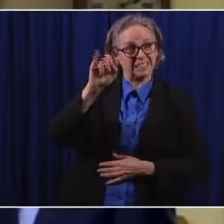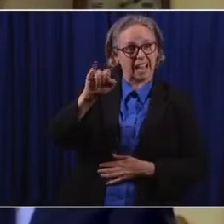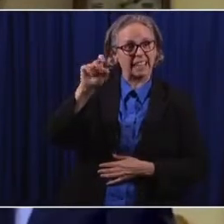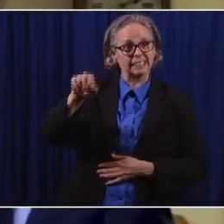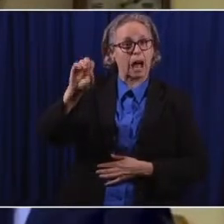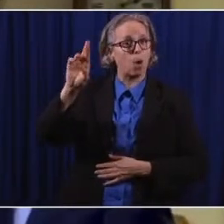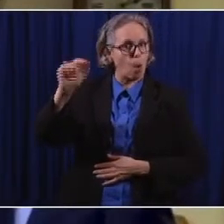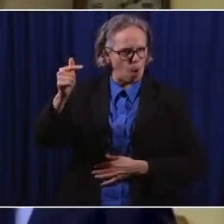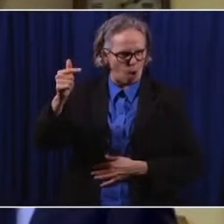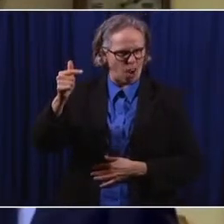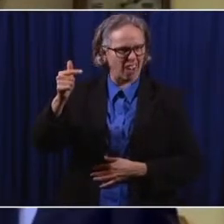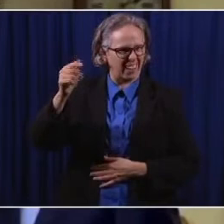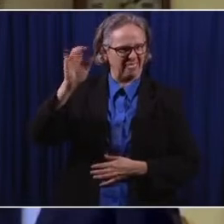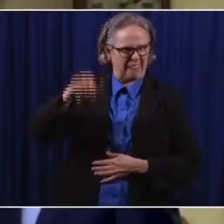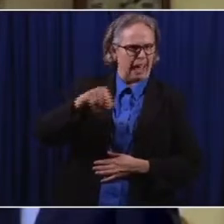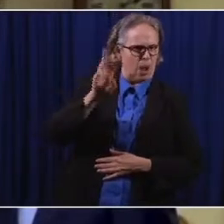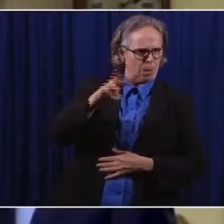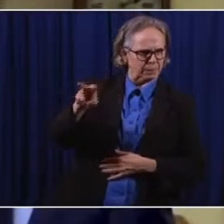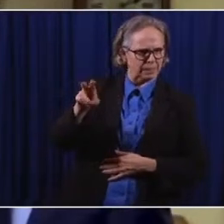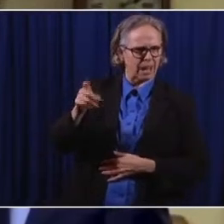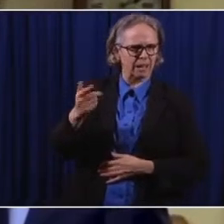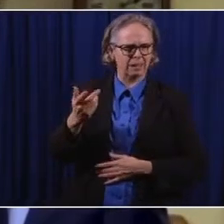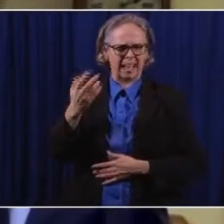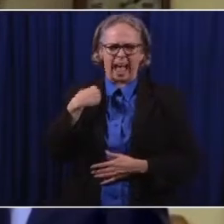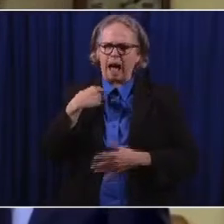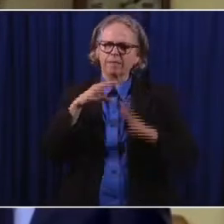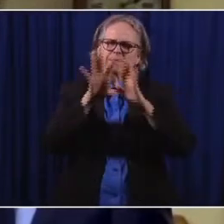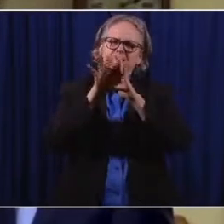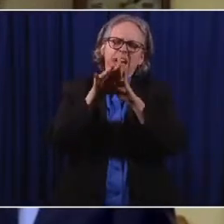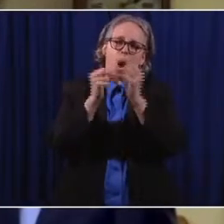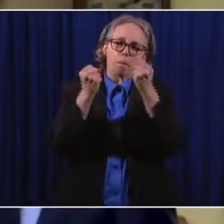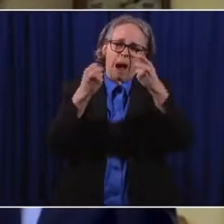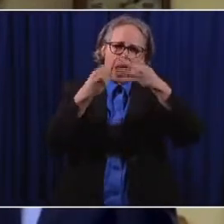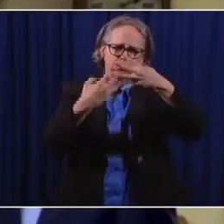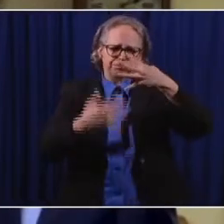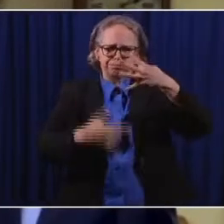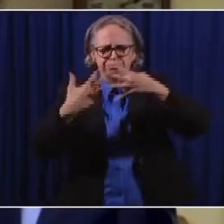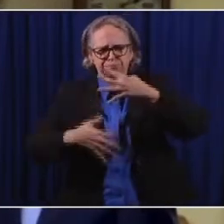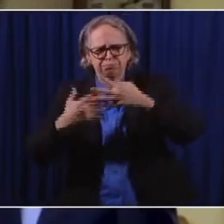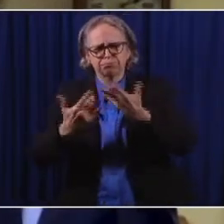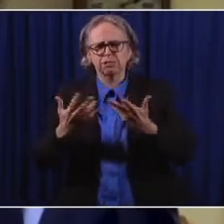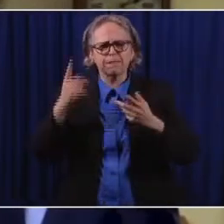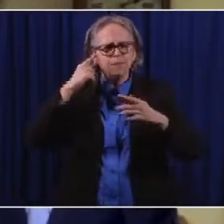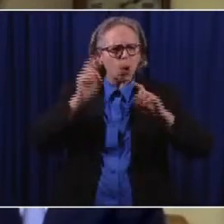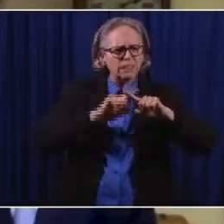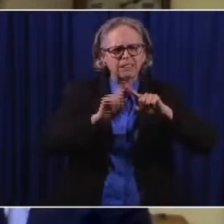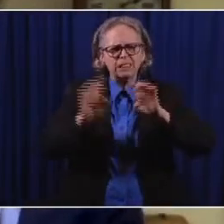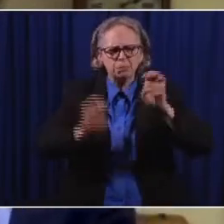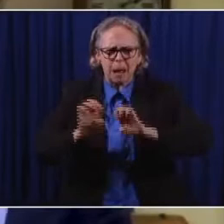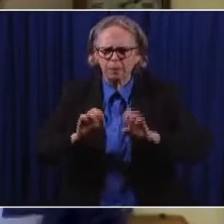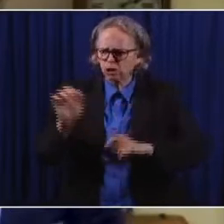this video and a lot of the fun experiments that you can do right at home. Thanks.